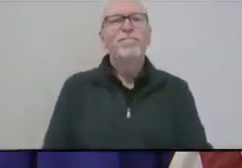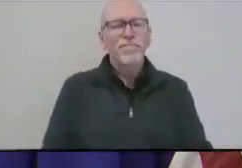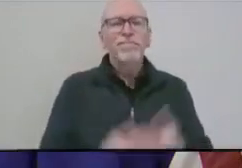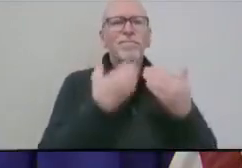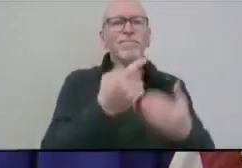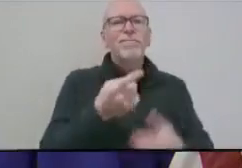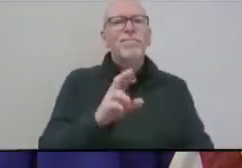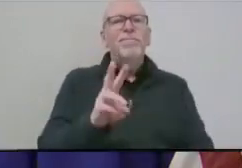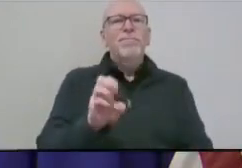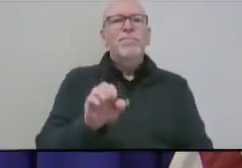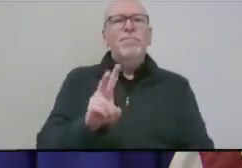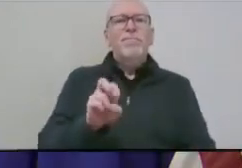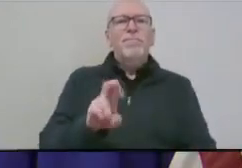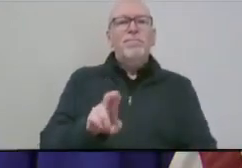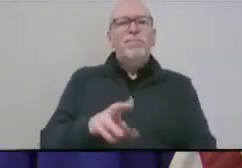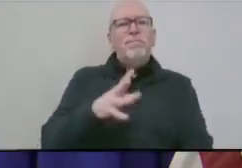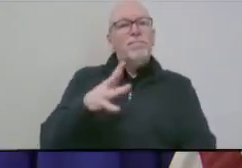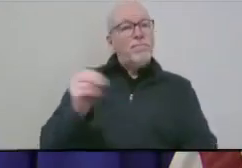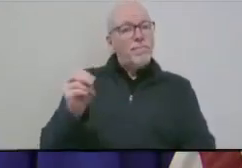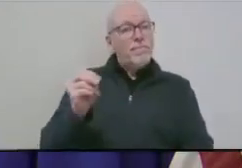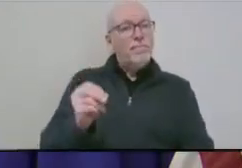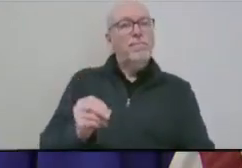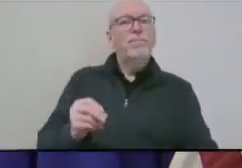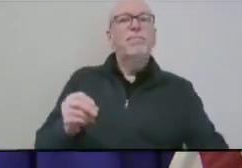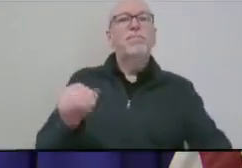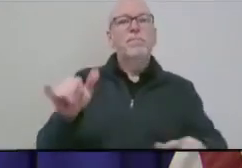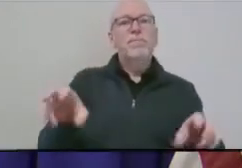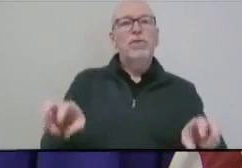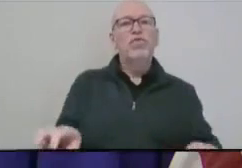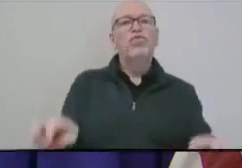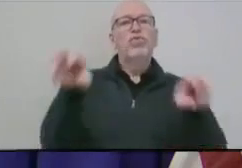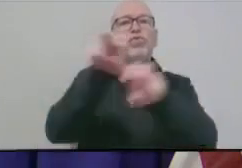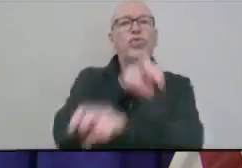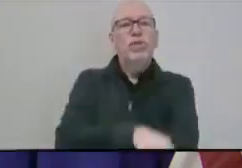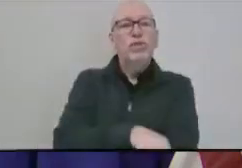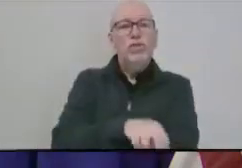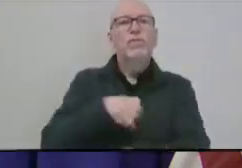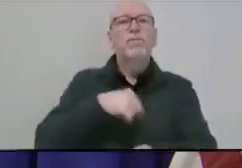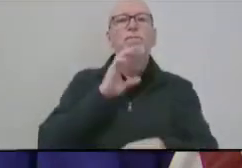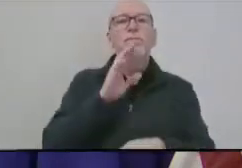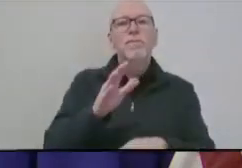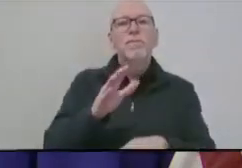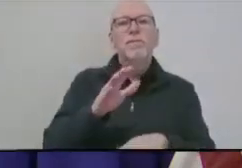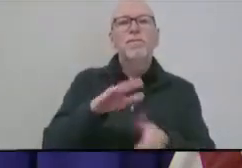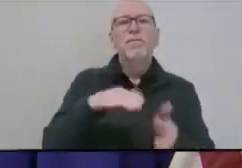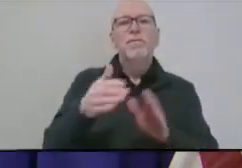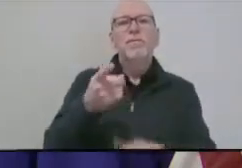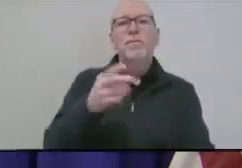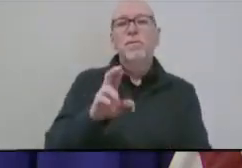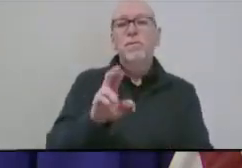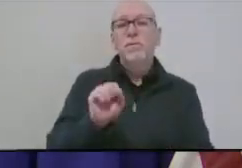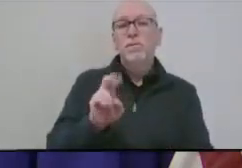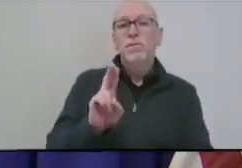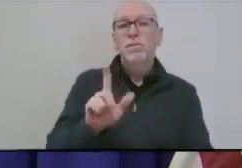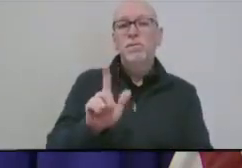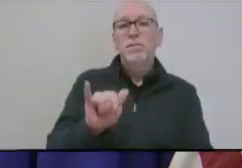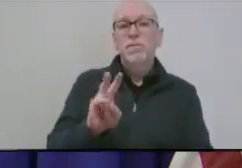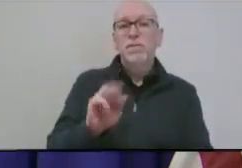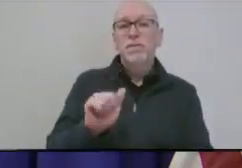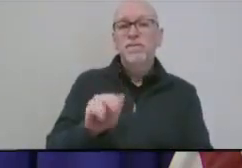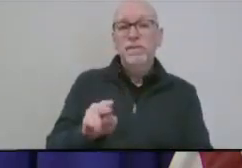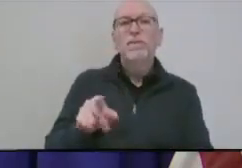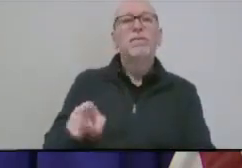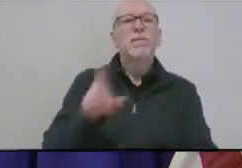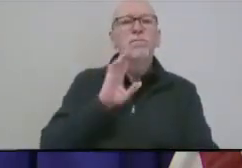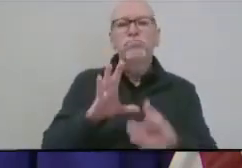Weaver. And we're making a switcheroo here, and we'll go to Dr. Sullivan, and she can update